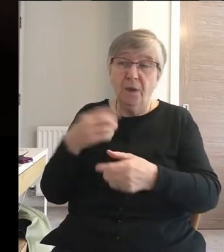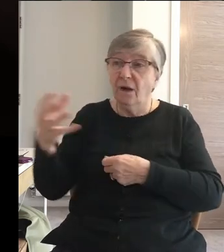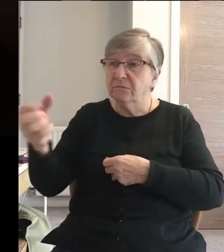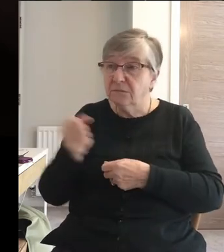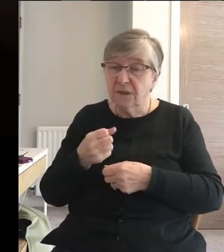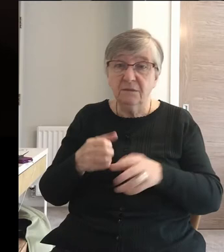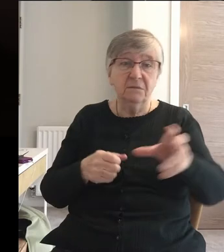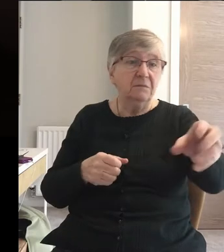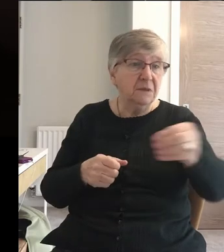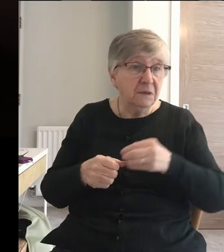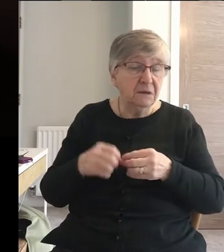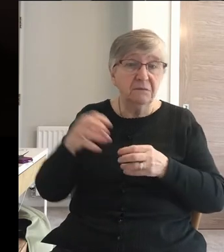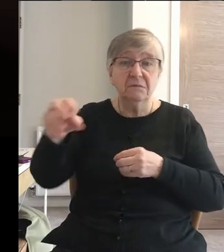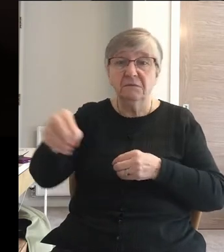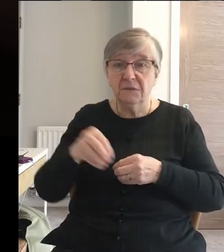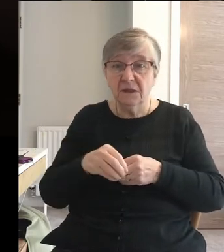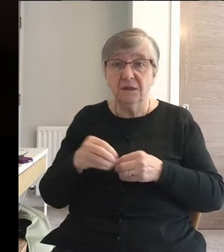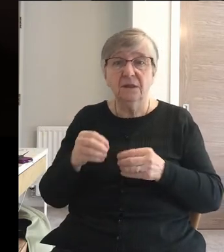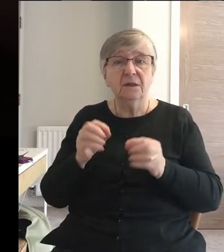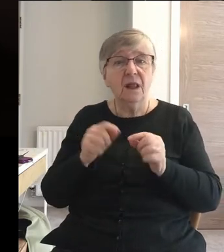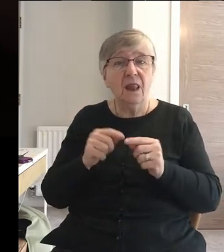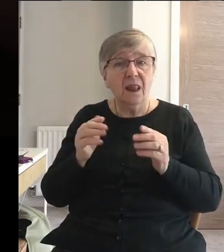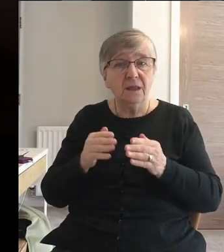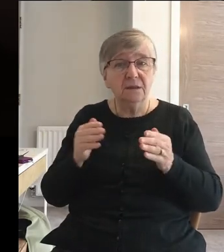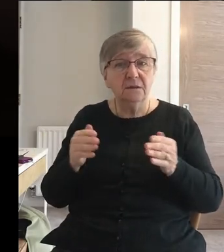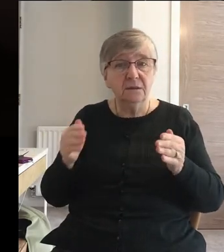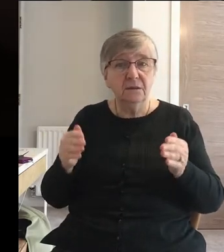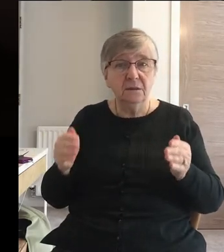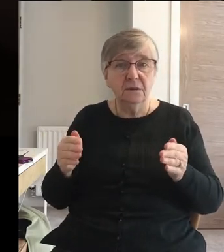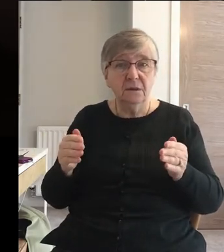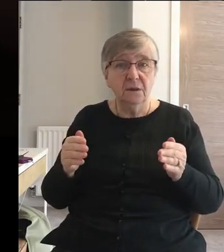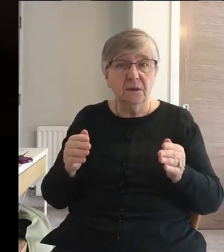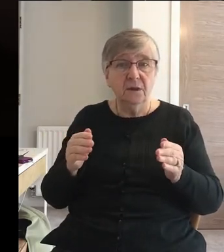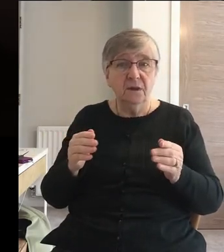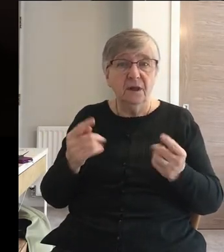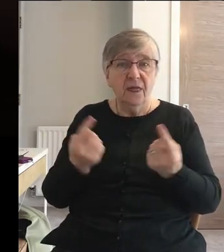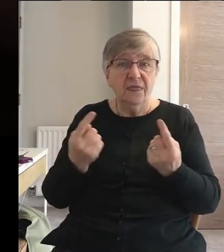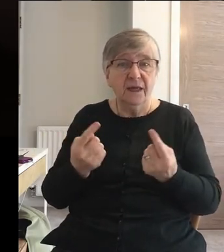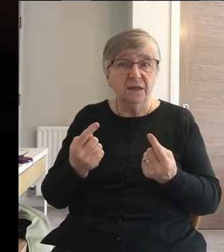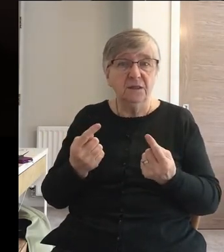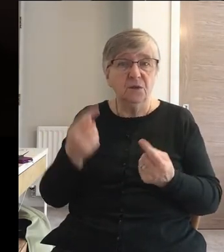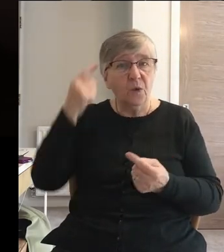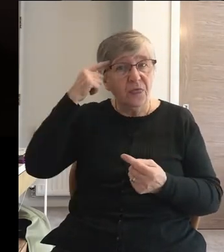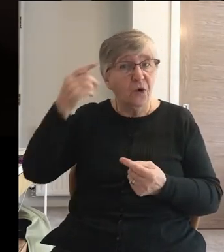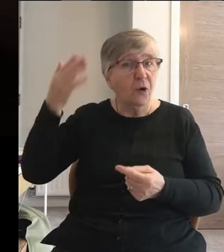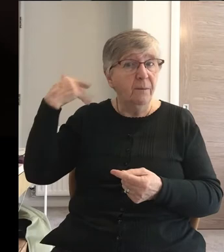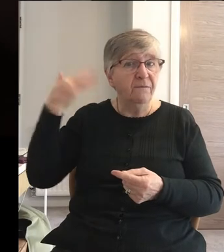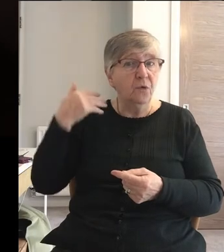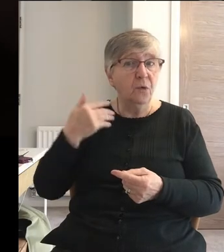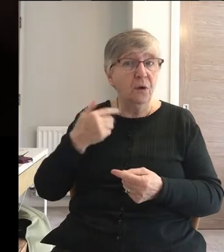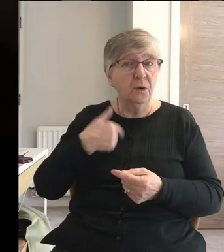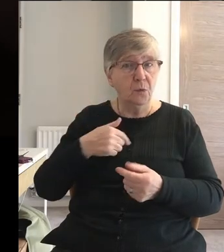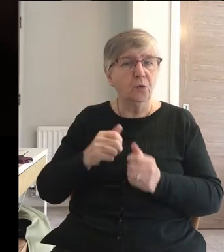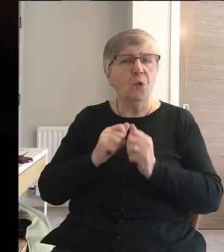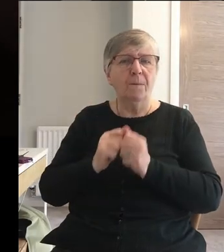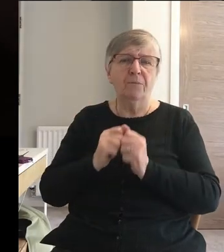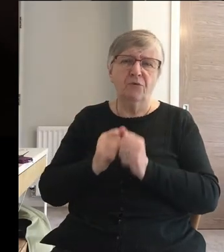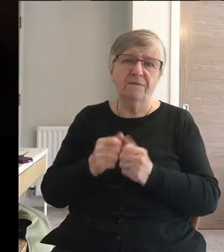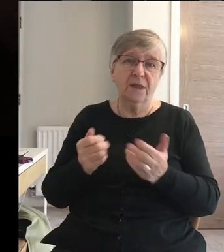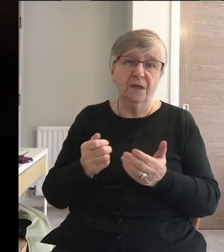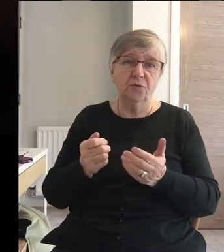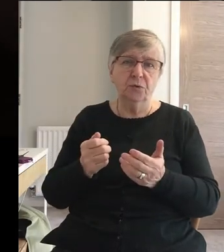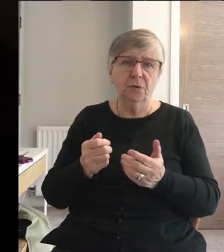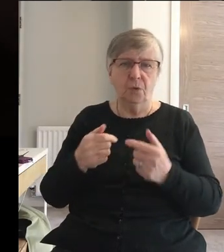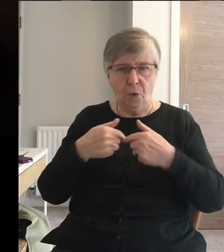creep up on us bit by bit. And things that we once thought of as a privilege become